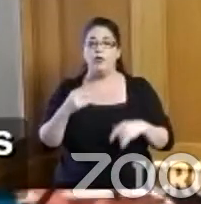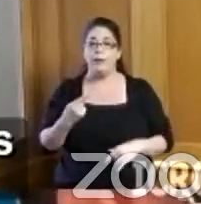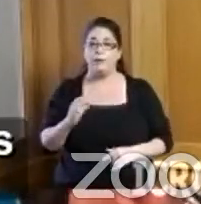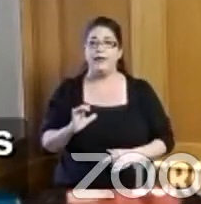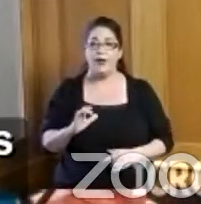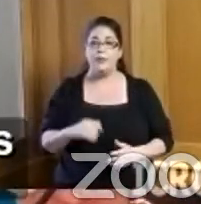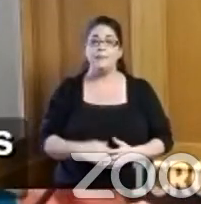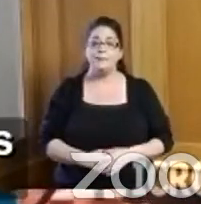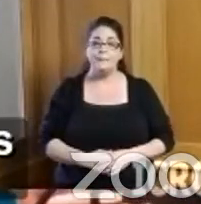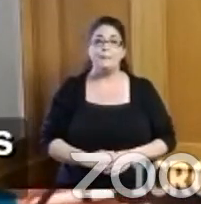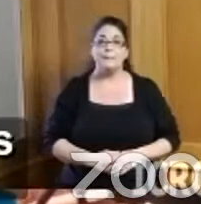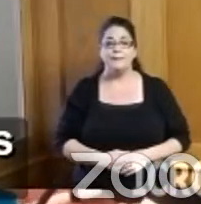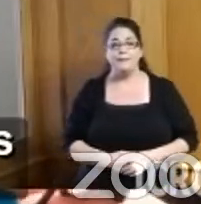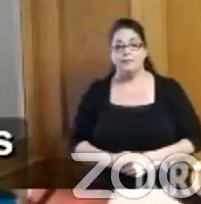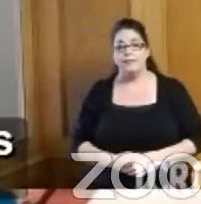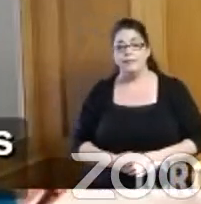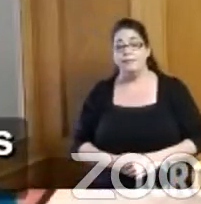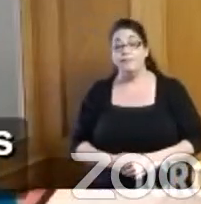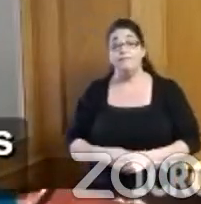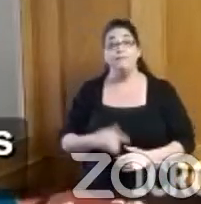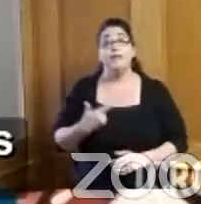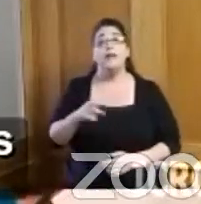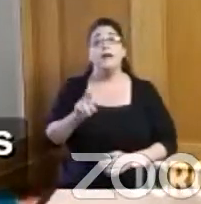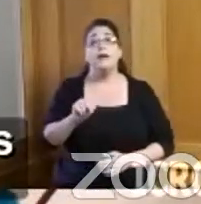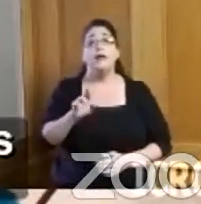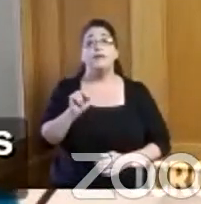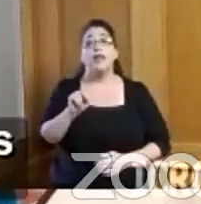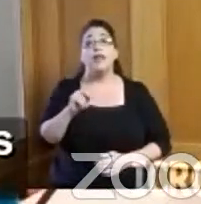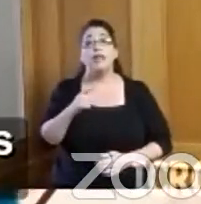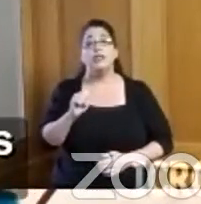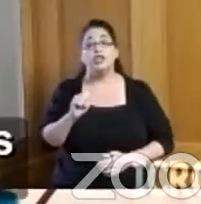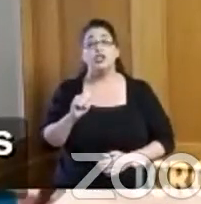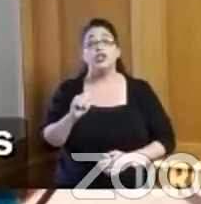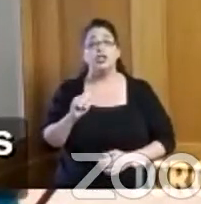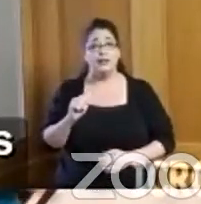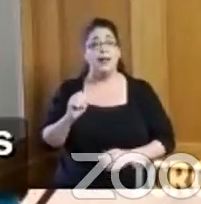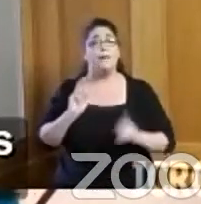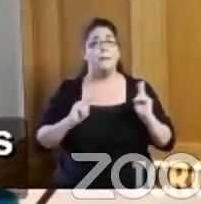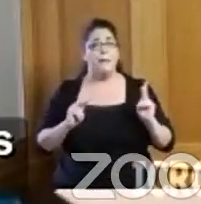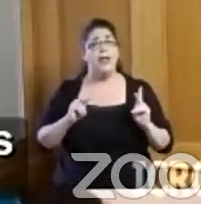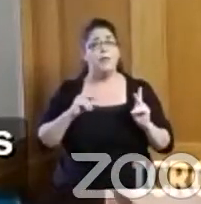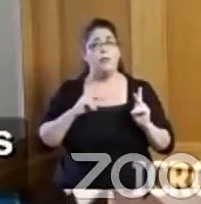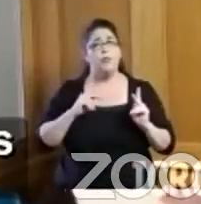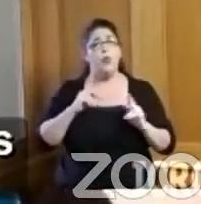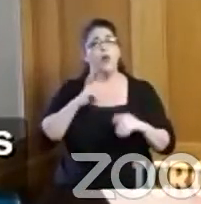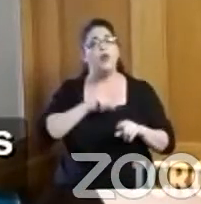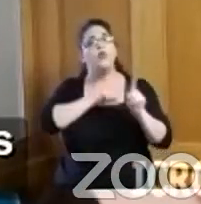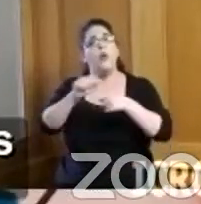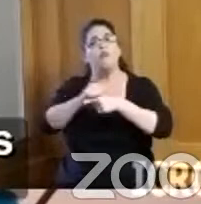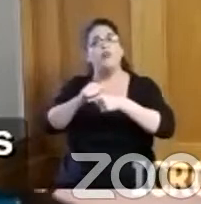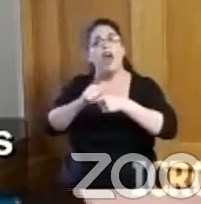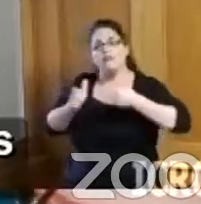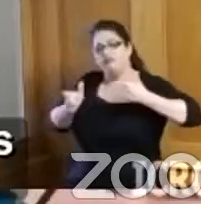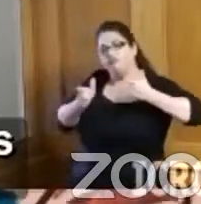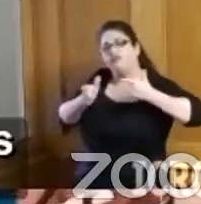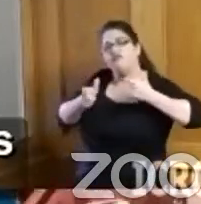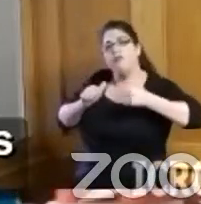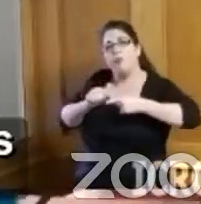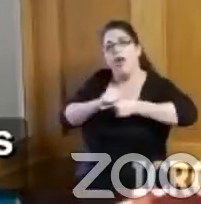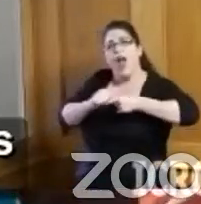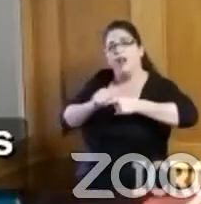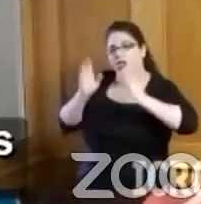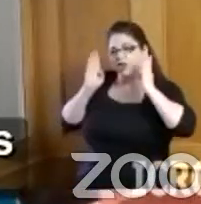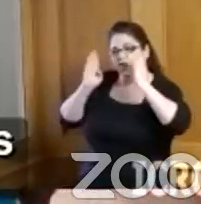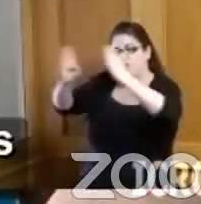County. Also, the gun range is on here. I know they're concerned about that, as we are concerned as well about